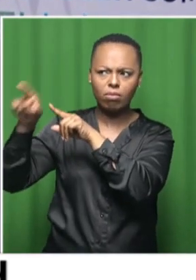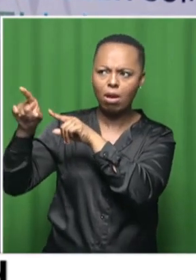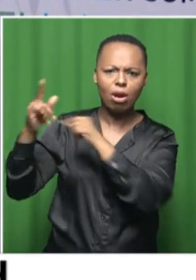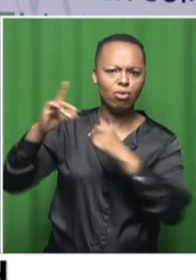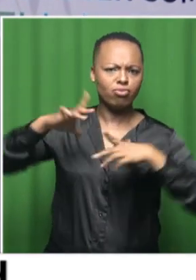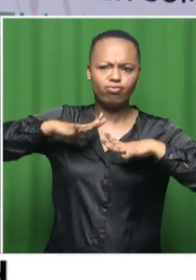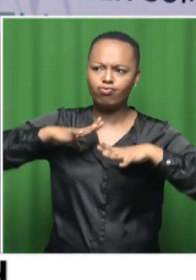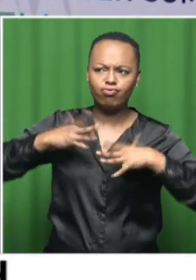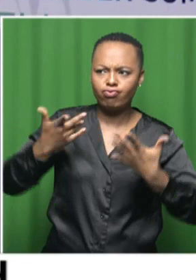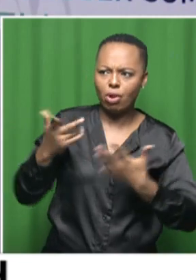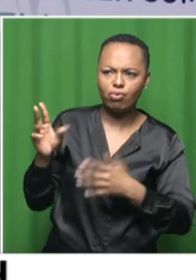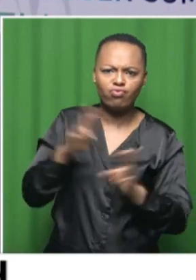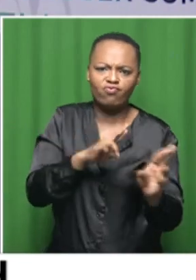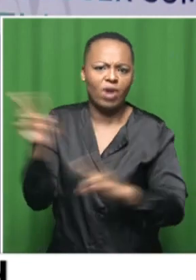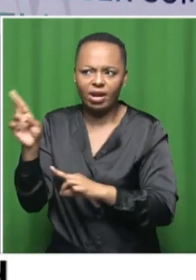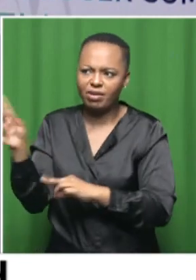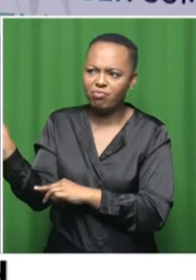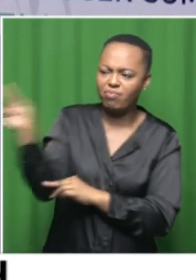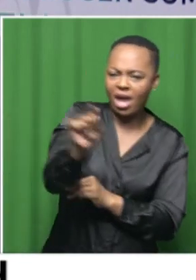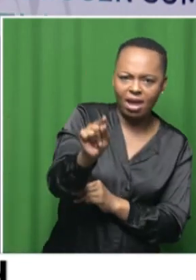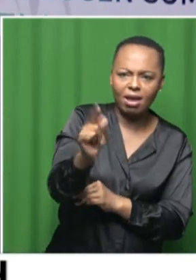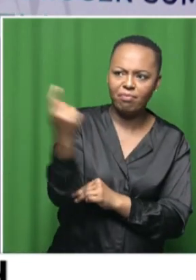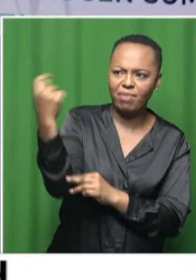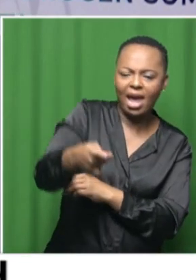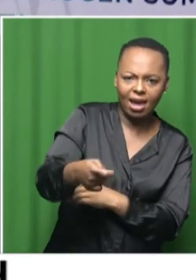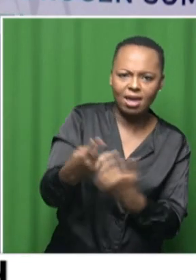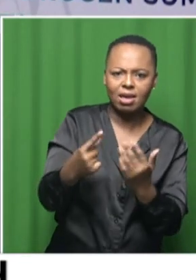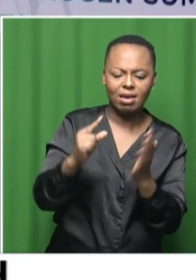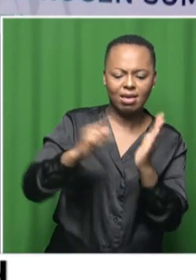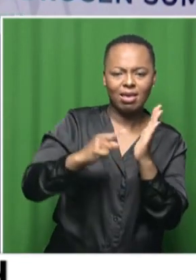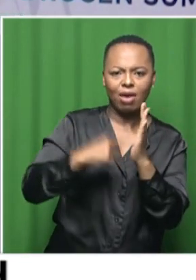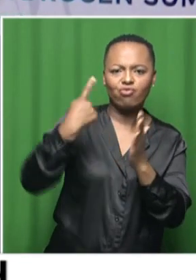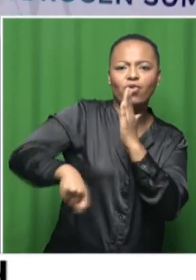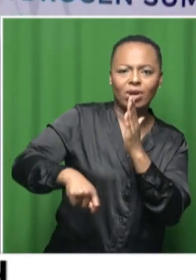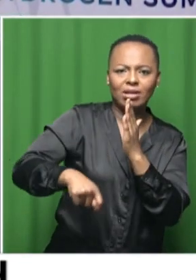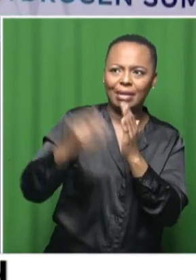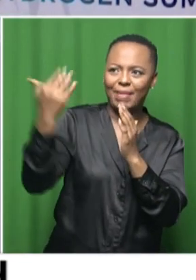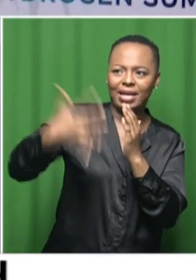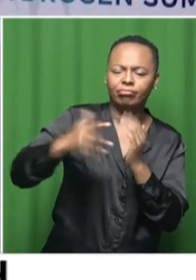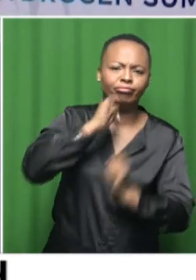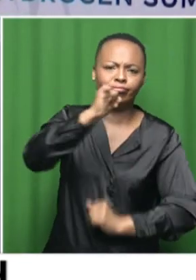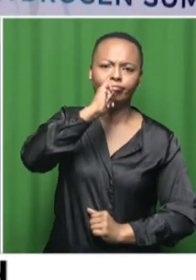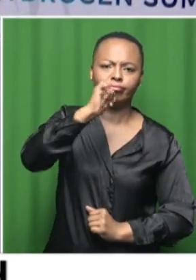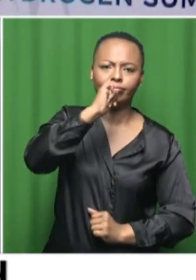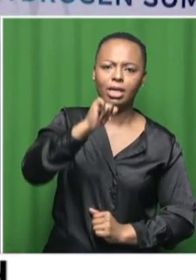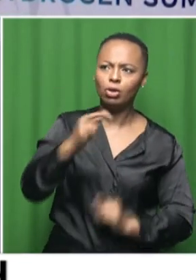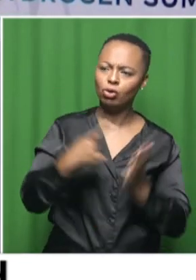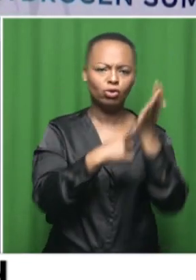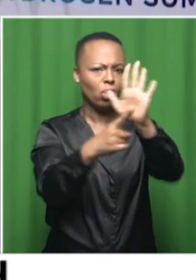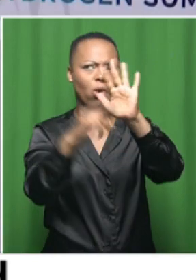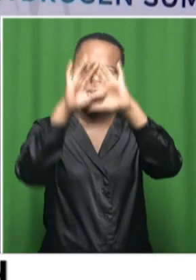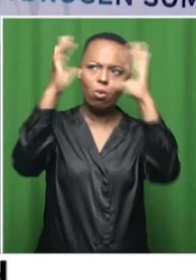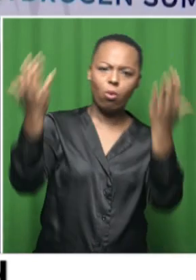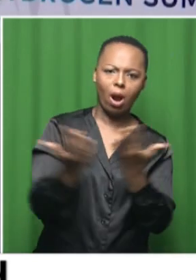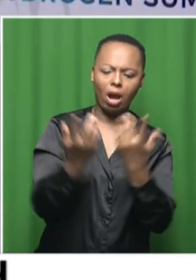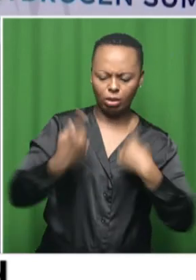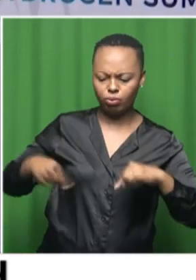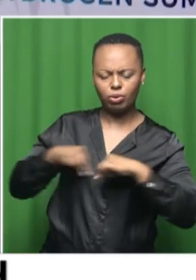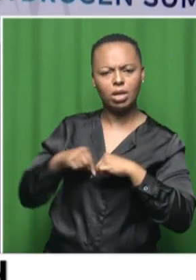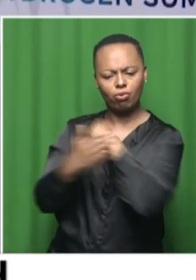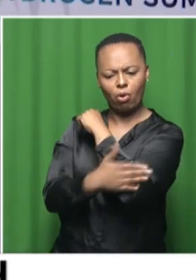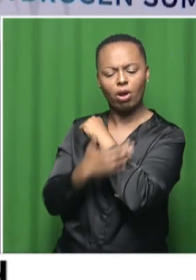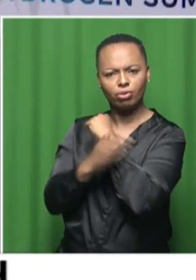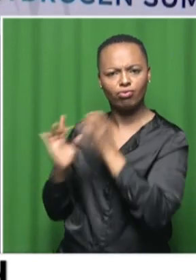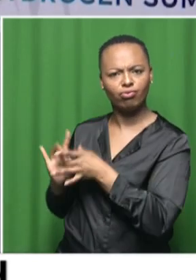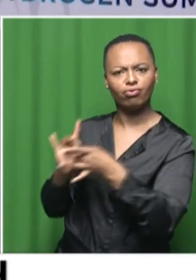to pay the cost premium because they want to take the lead, demonstrate to the whole world that in fact they are committed to this